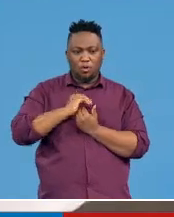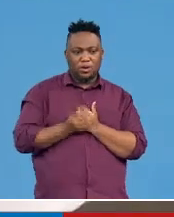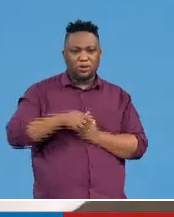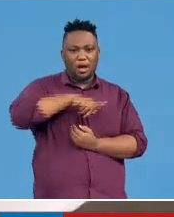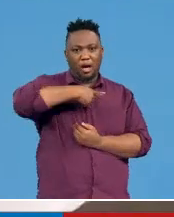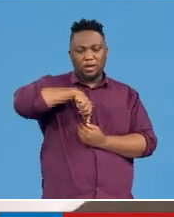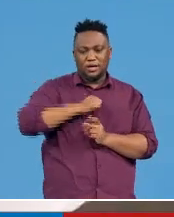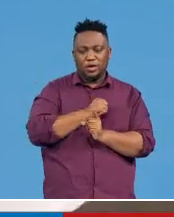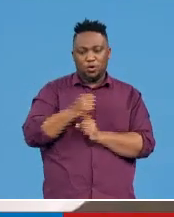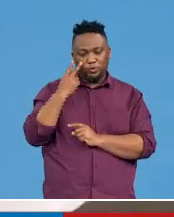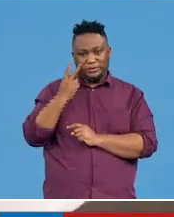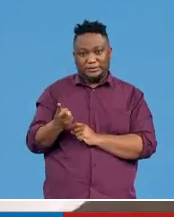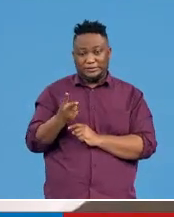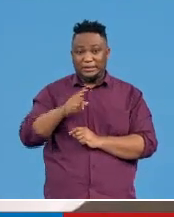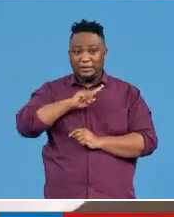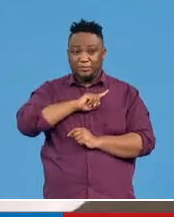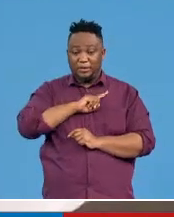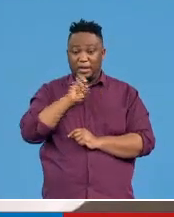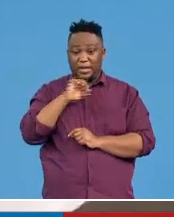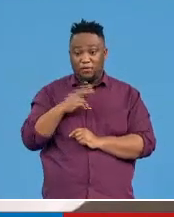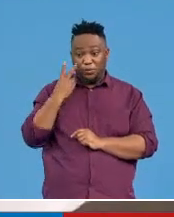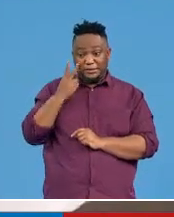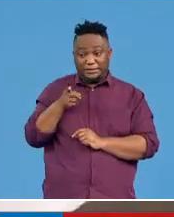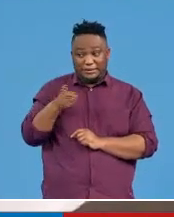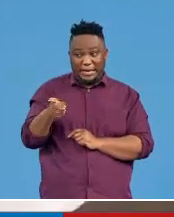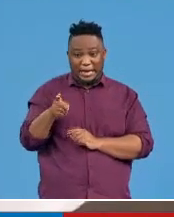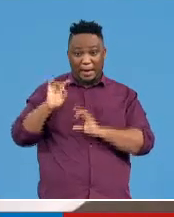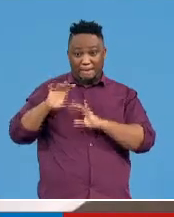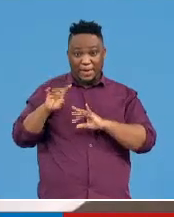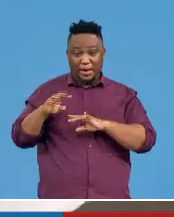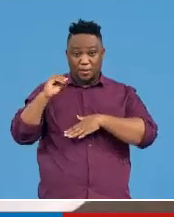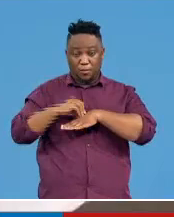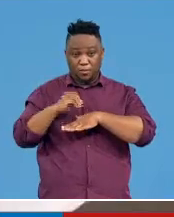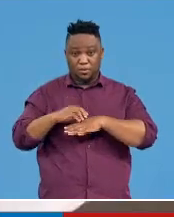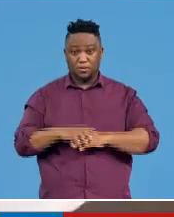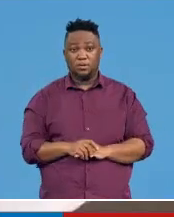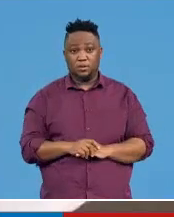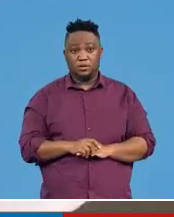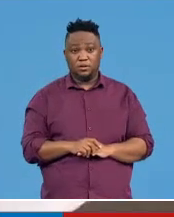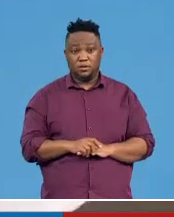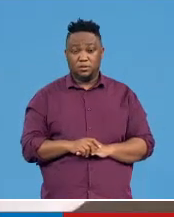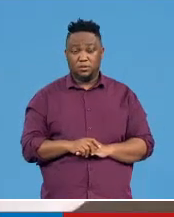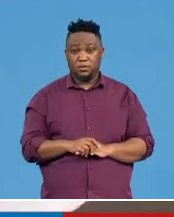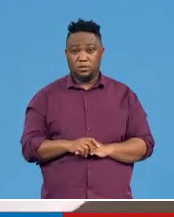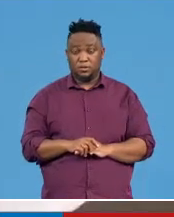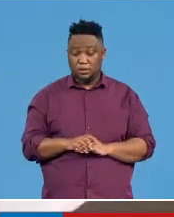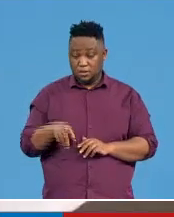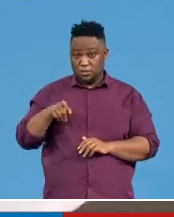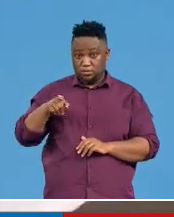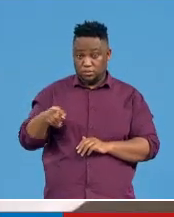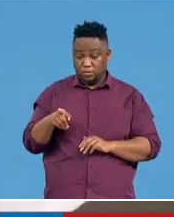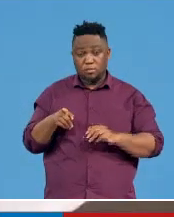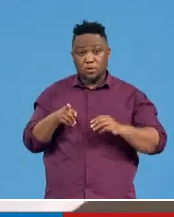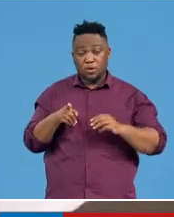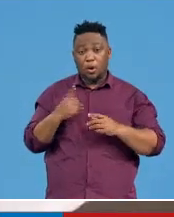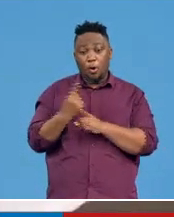pain, as she knew that it would cause us distress. This selfless nature of